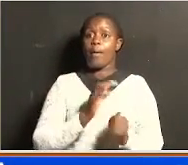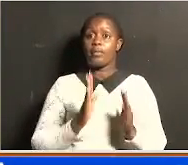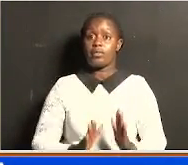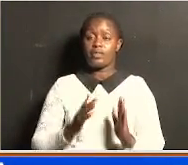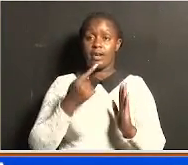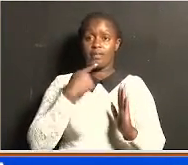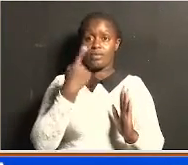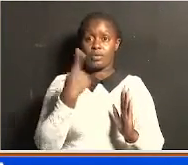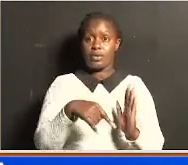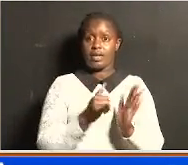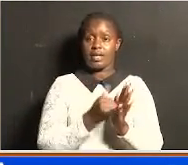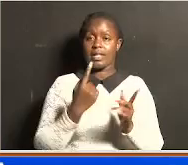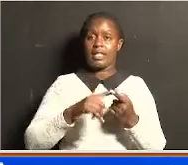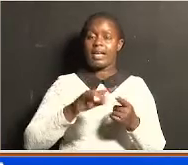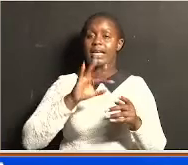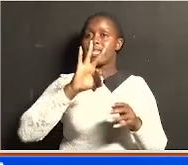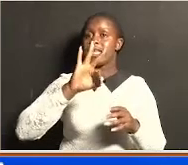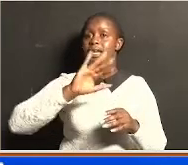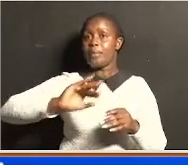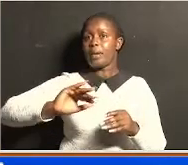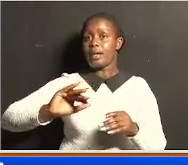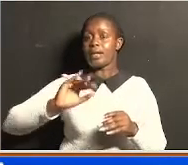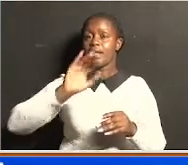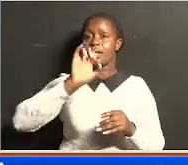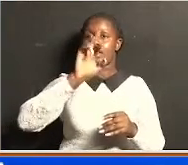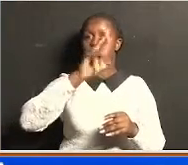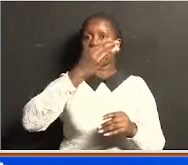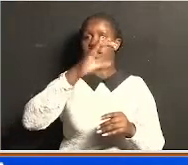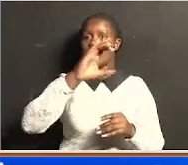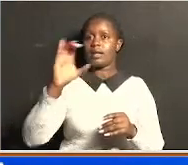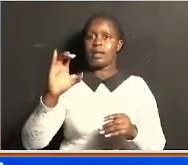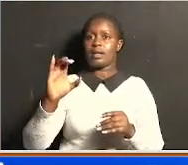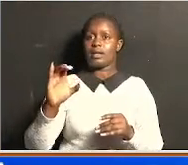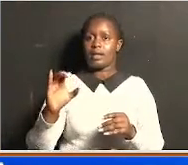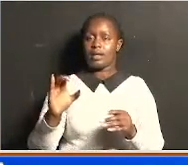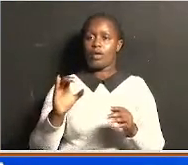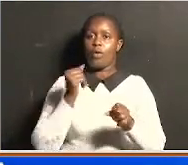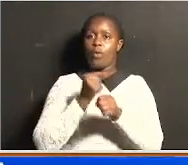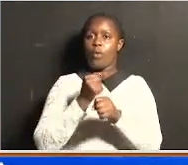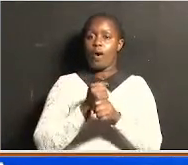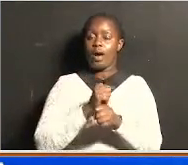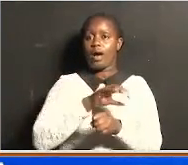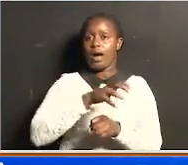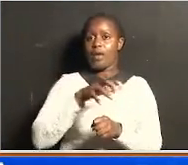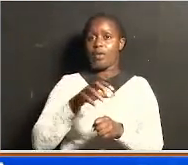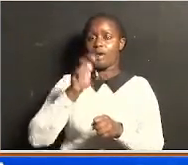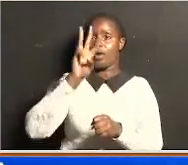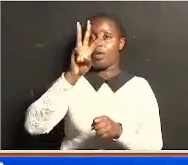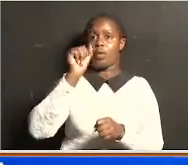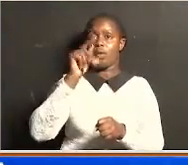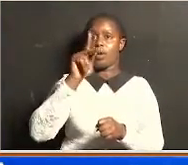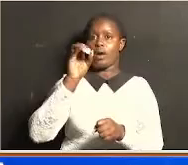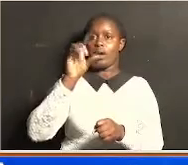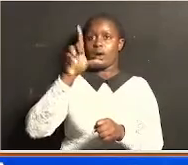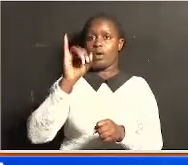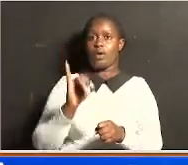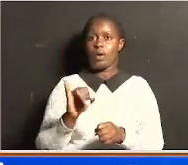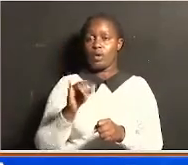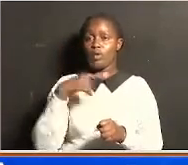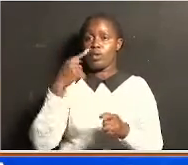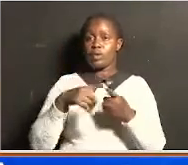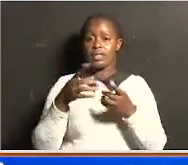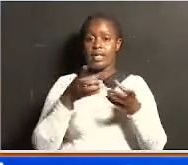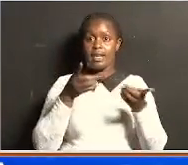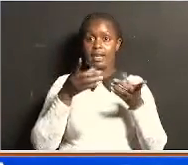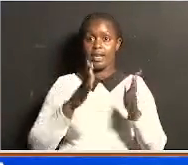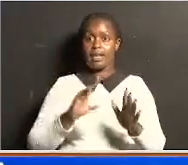the 3 remaining suspects, Eric Papa Makoha Awak of the county, Wafula Wakoli Chestiti, who is the director of